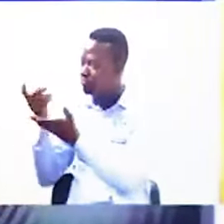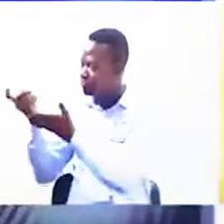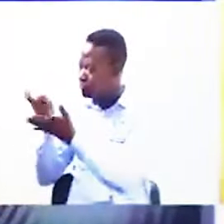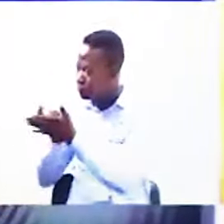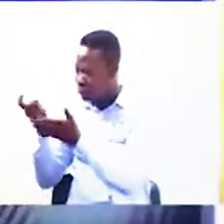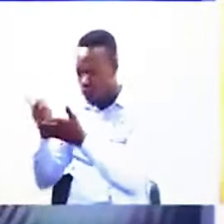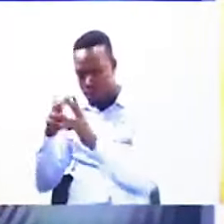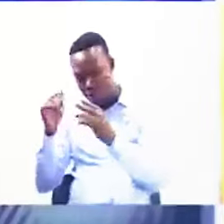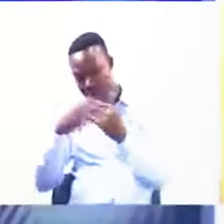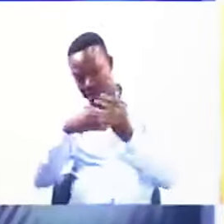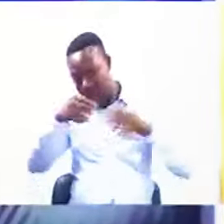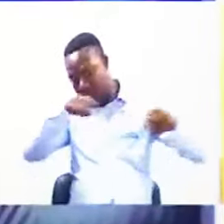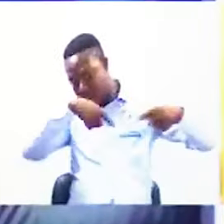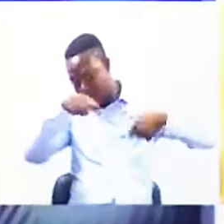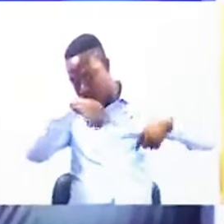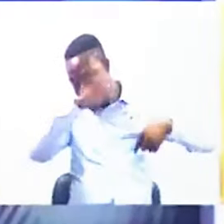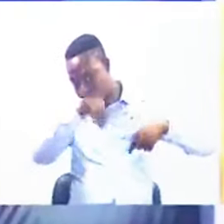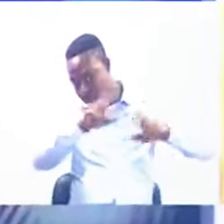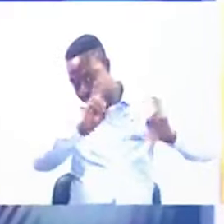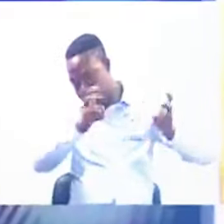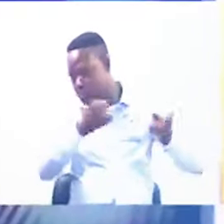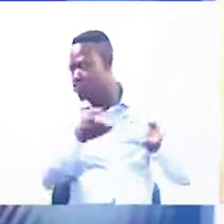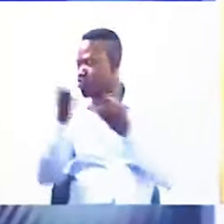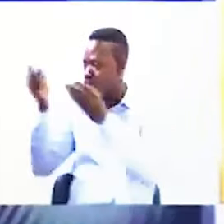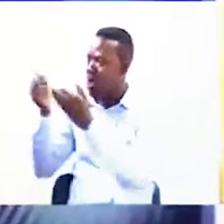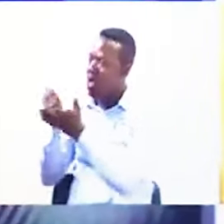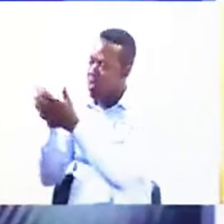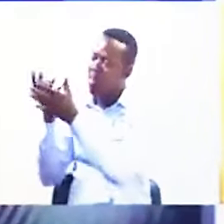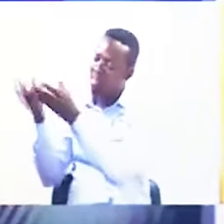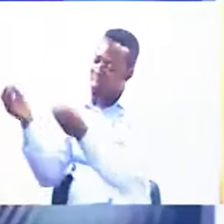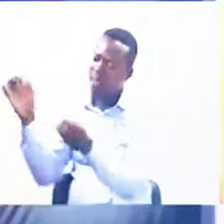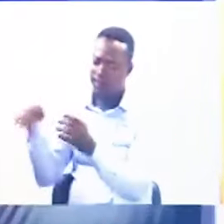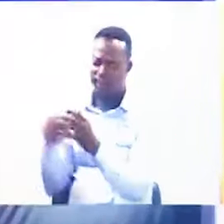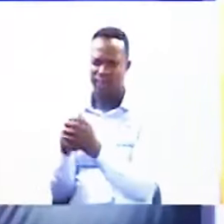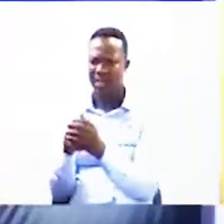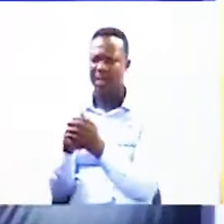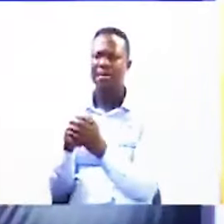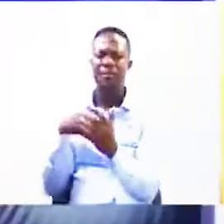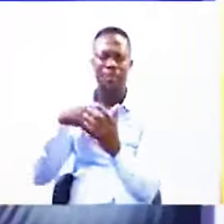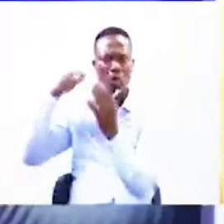But let's check whether he was present. Now,